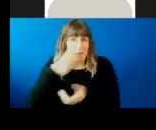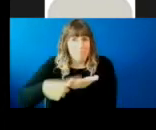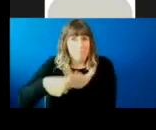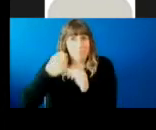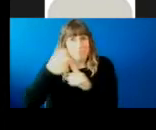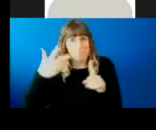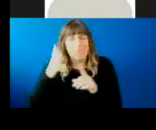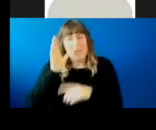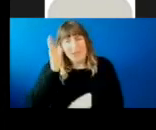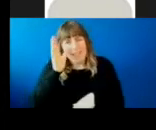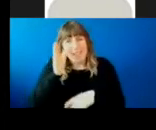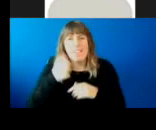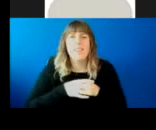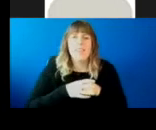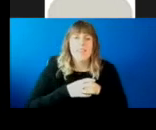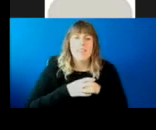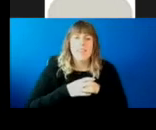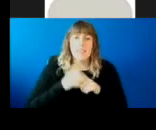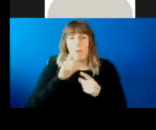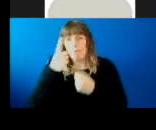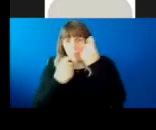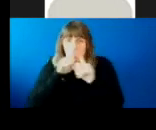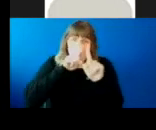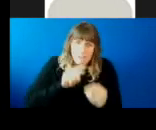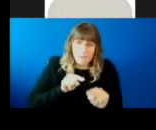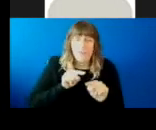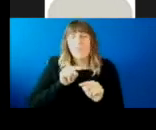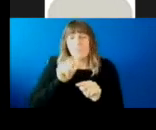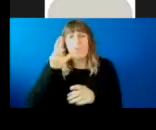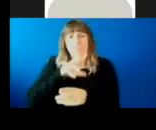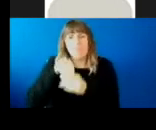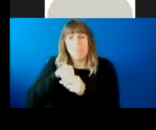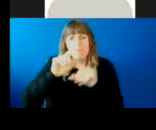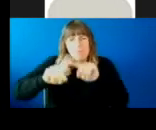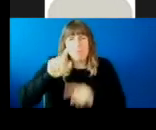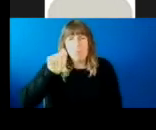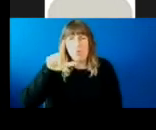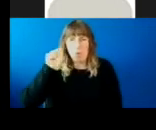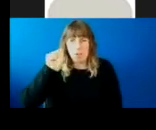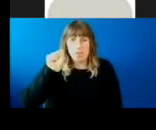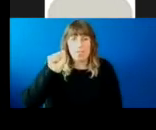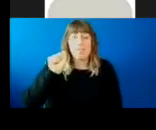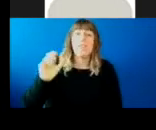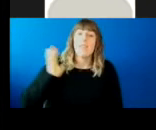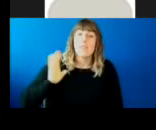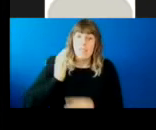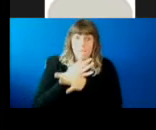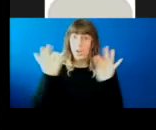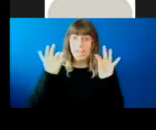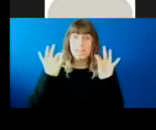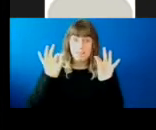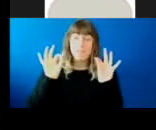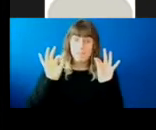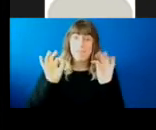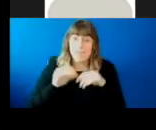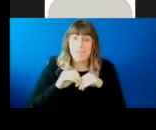probably in the answers, question and answer portion, but those are all tools that start out as free.